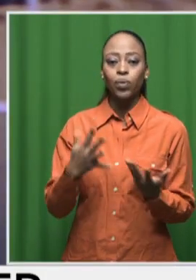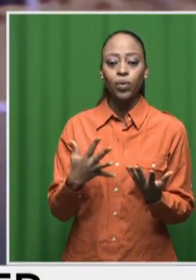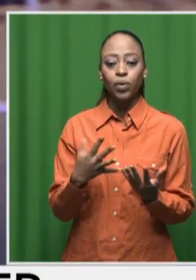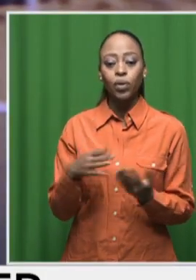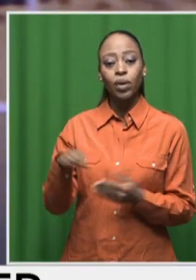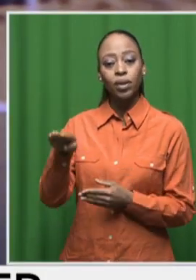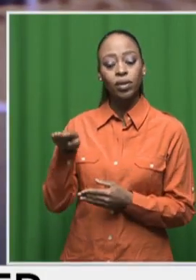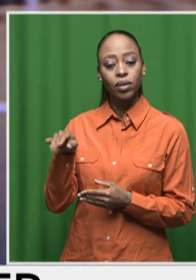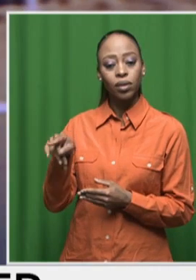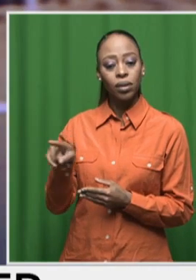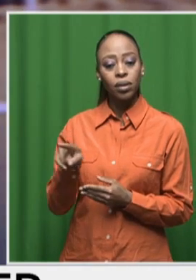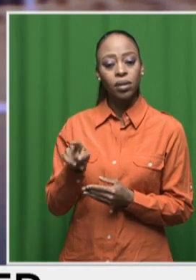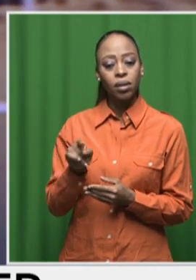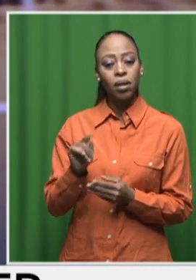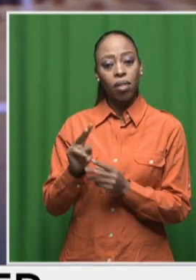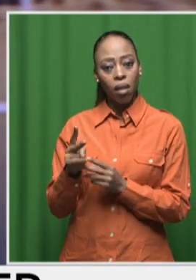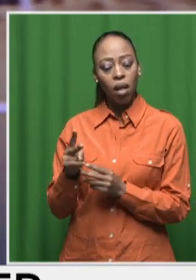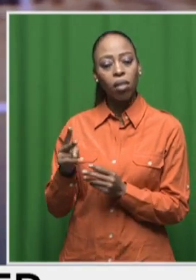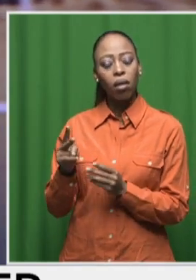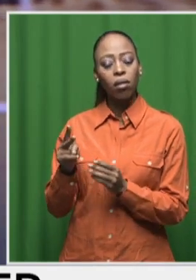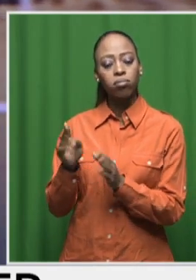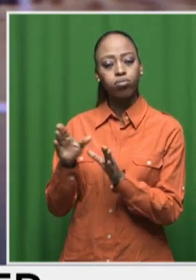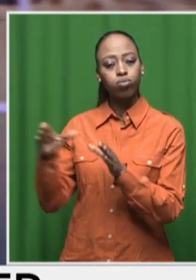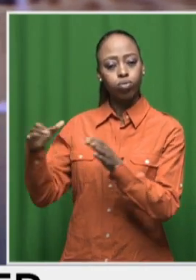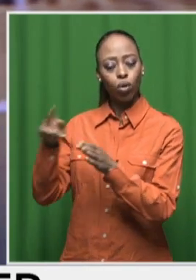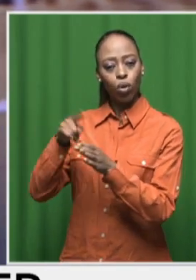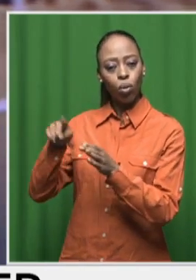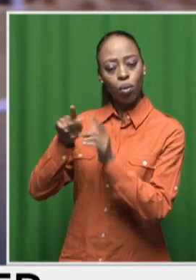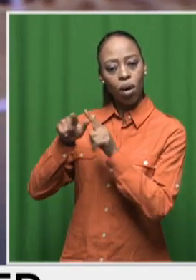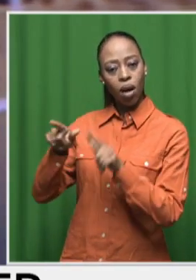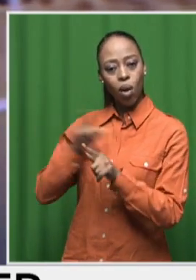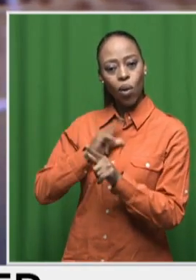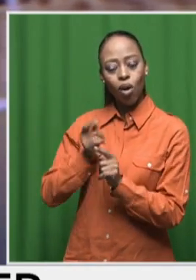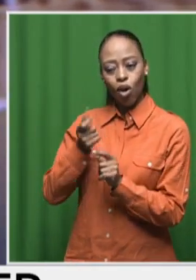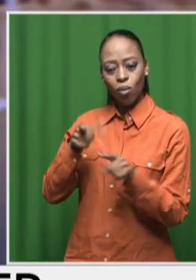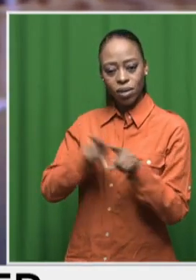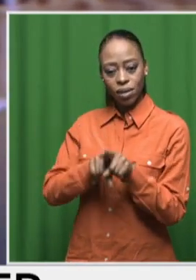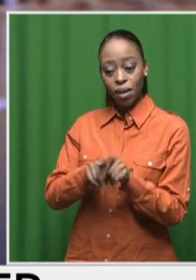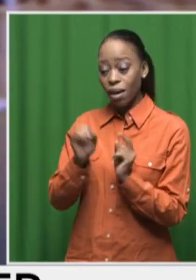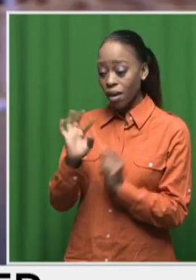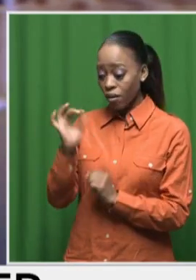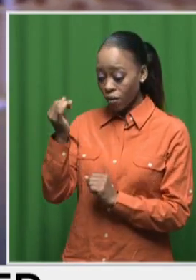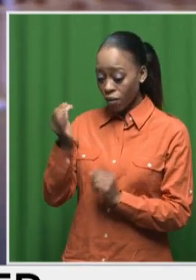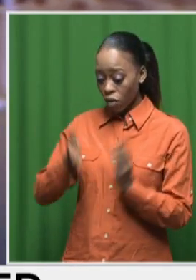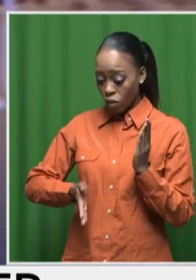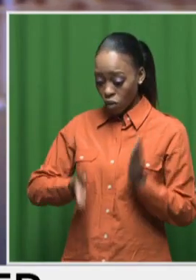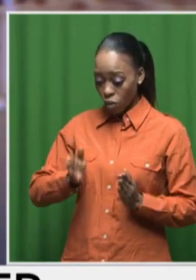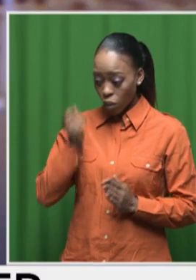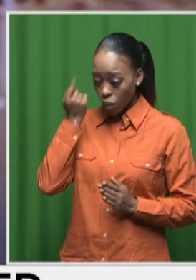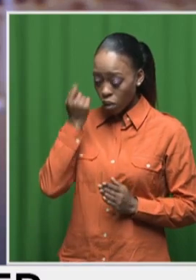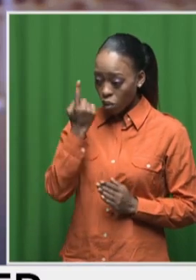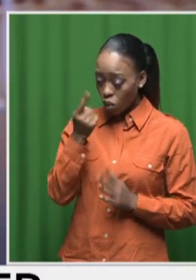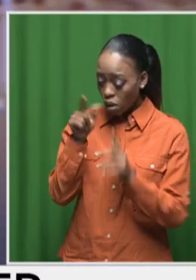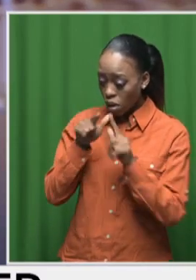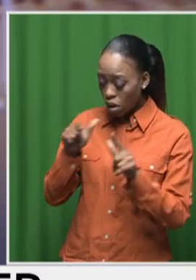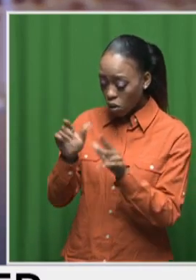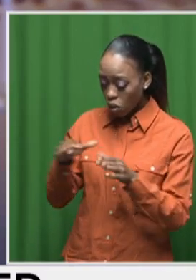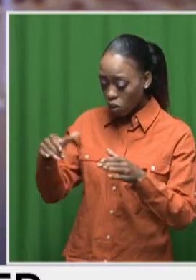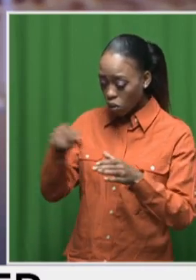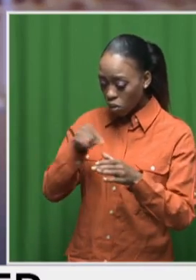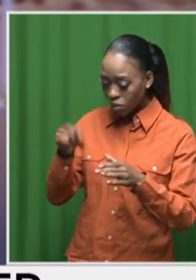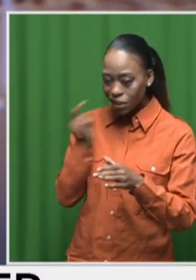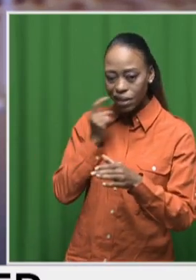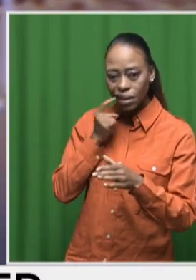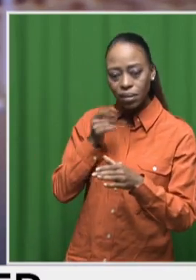With isiZulu, of course, the other Nguni languages are quite similar. So once a machine is able to grasp one of the languages within the group, then it